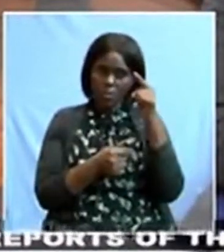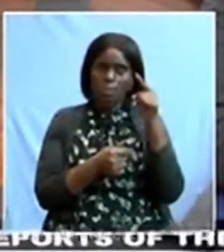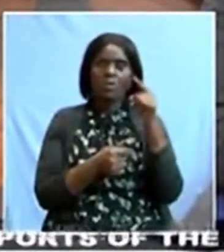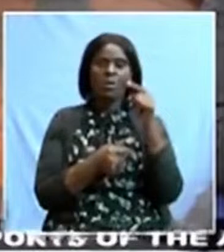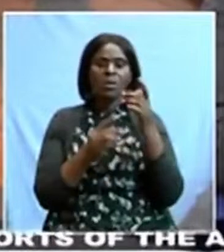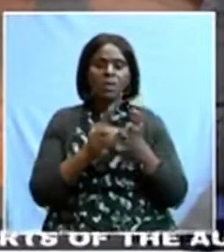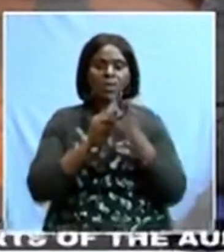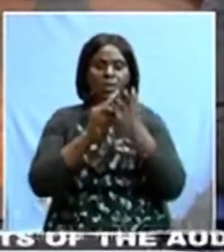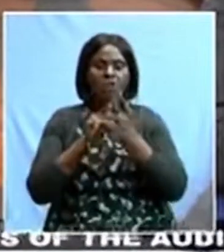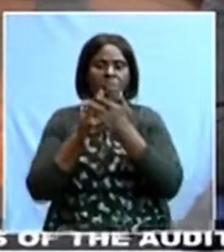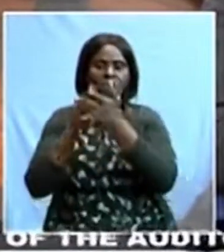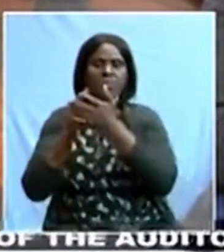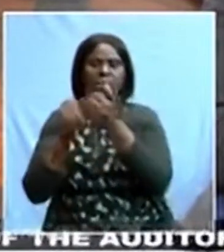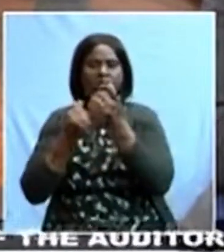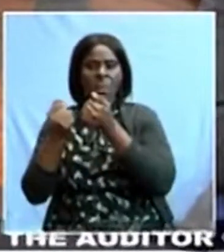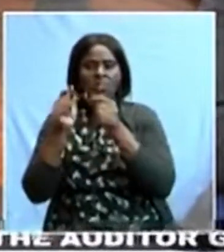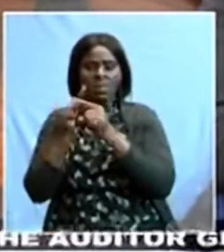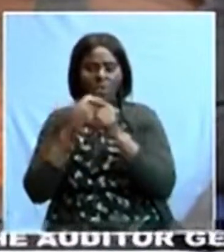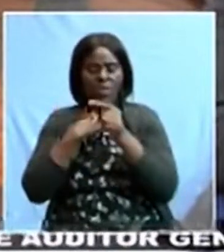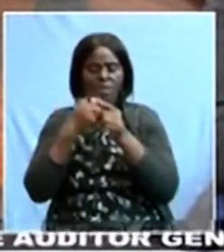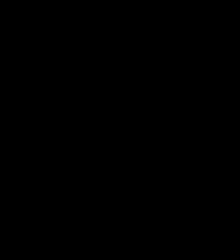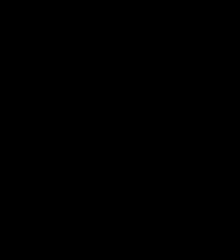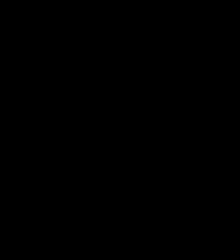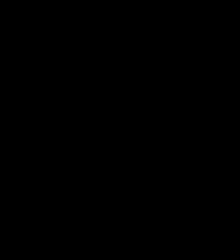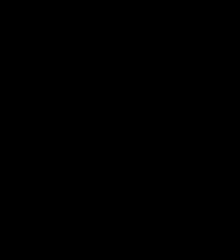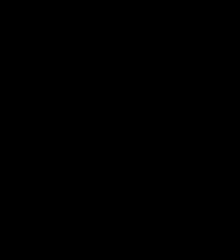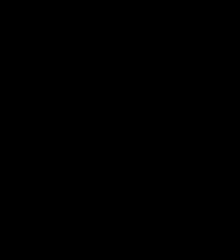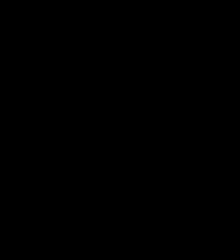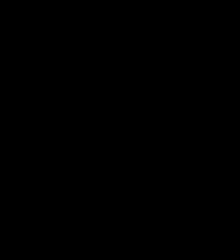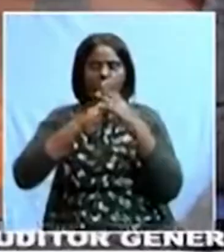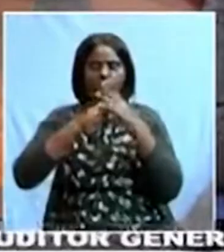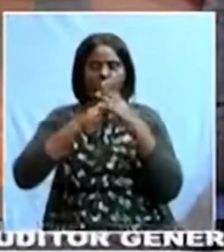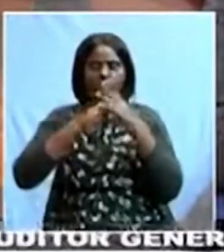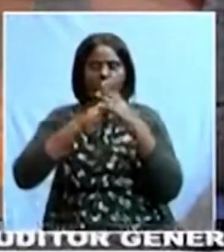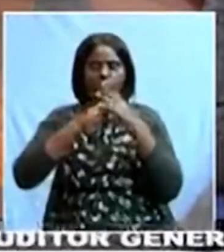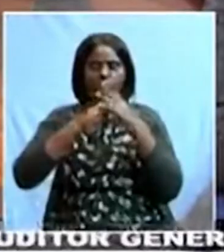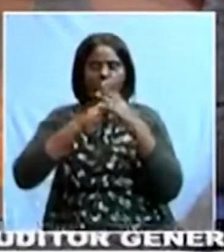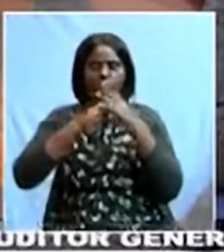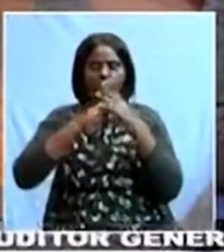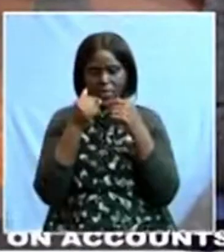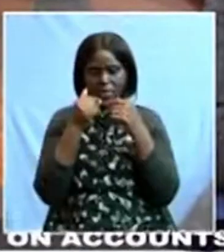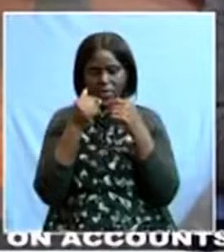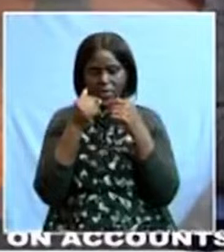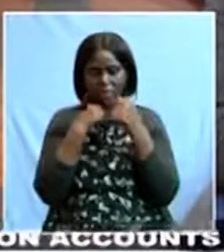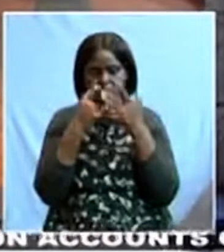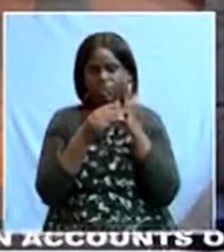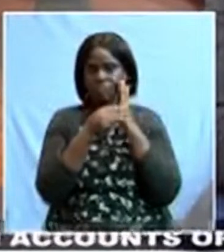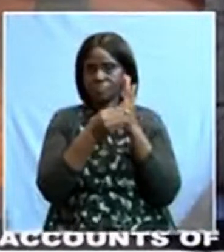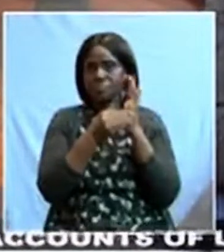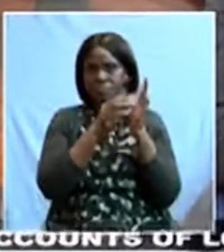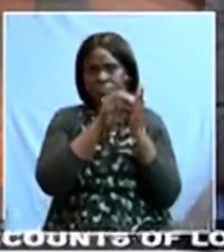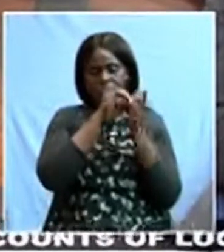and donated vehicles has commenced, and they have since guided on the requirements